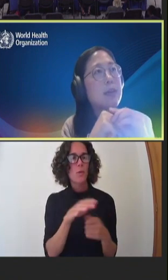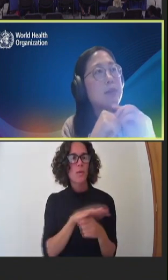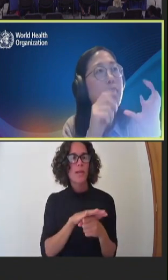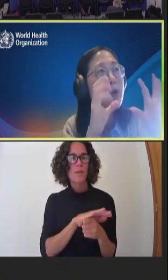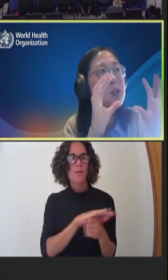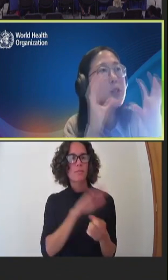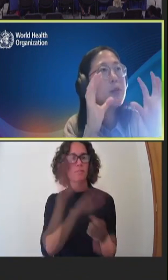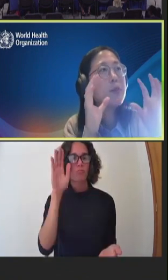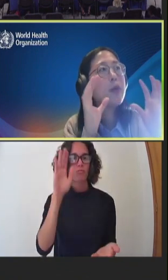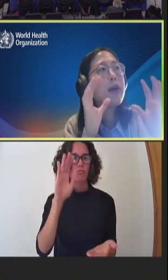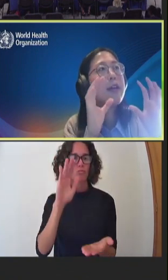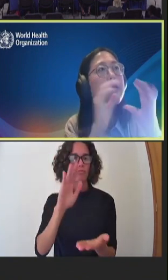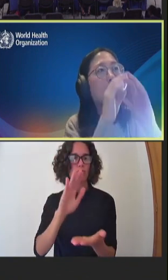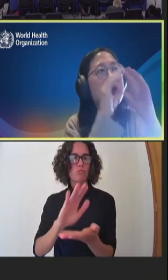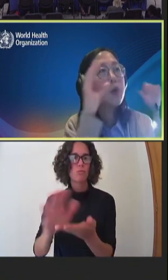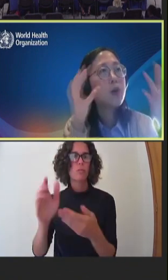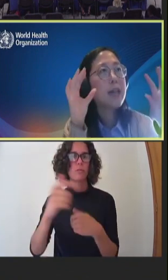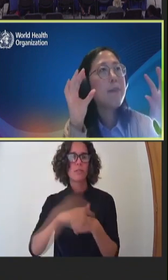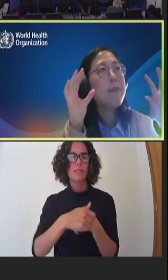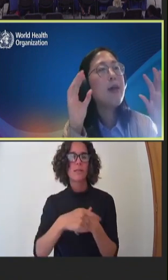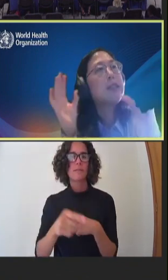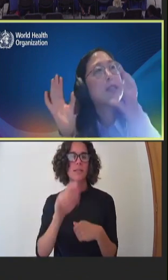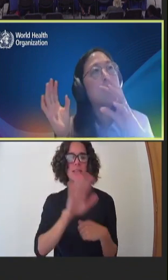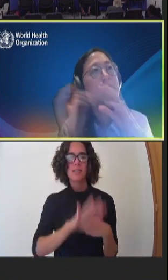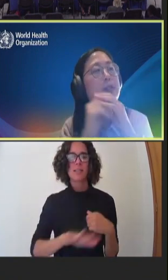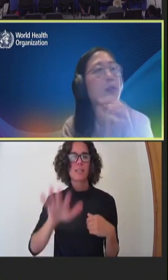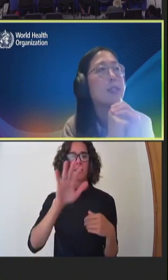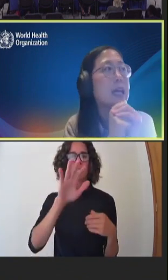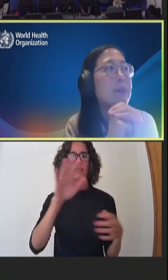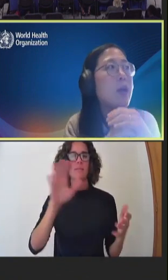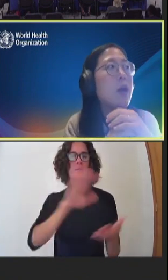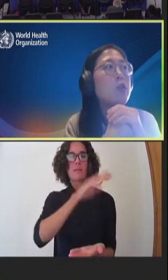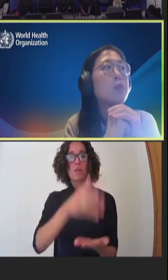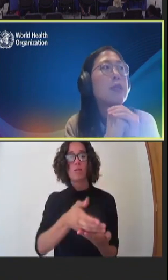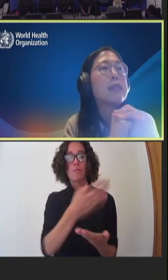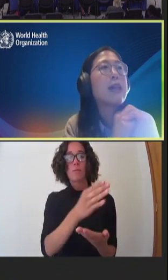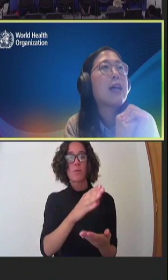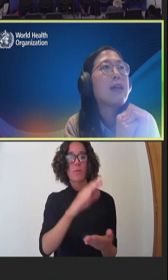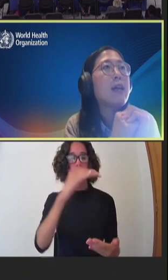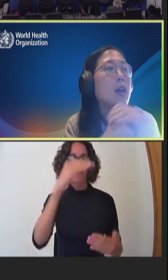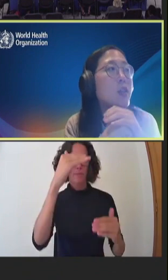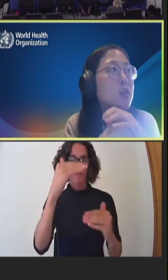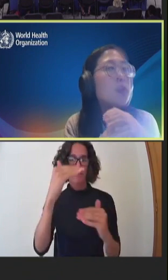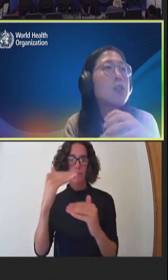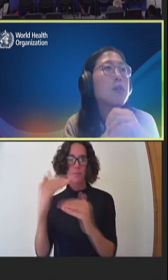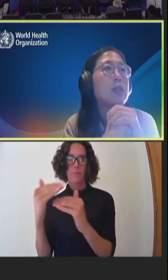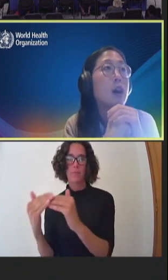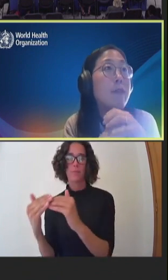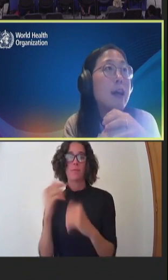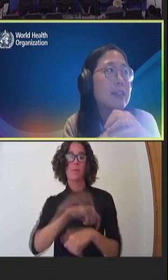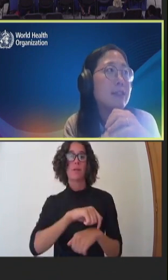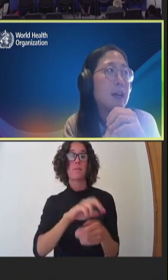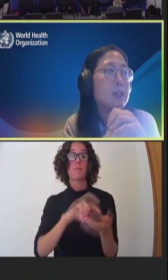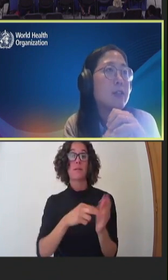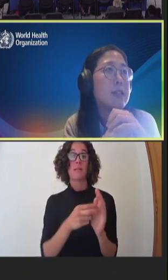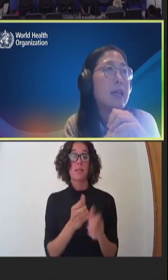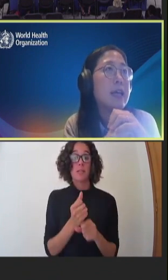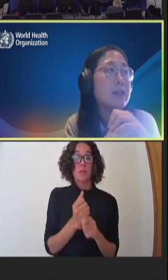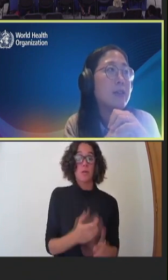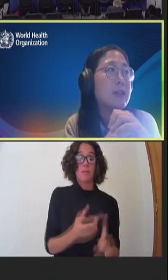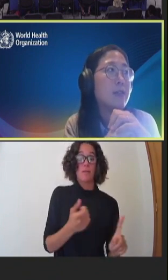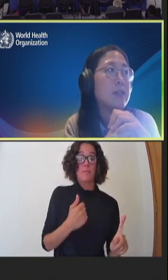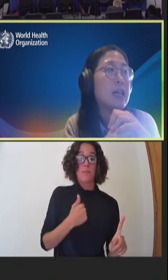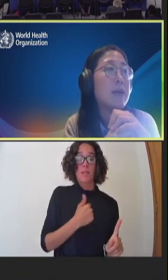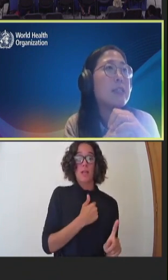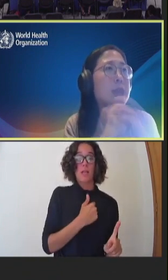over time. The proportion of the blue area, the total gap, decreases over time, which means that contribution of the non-vaccine factors